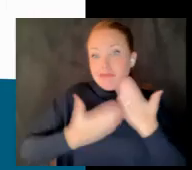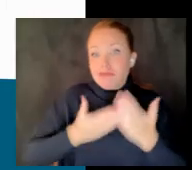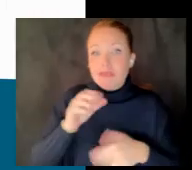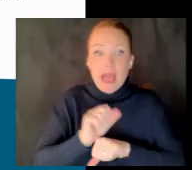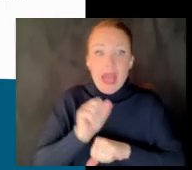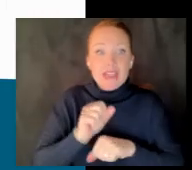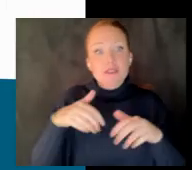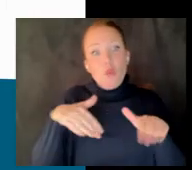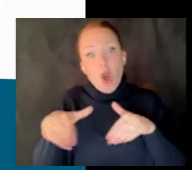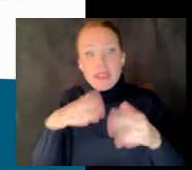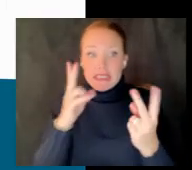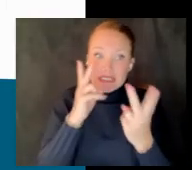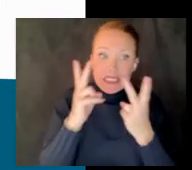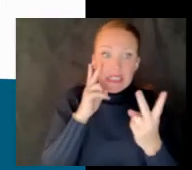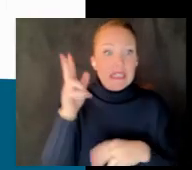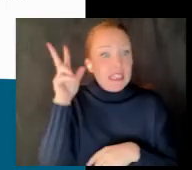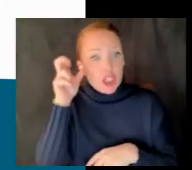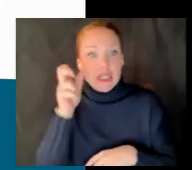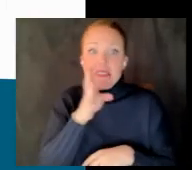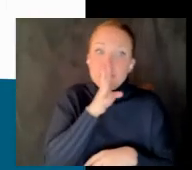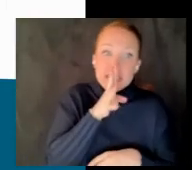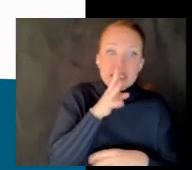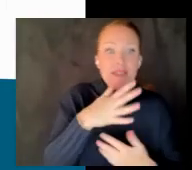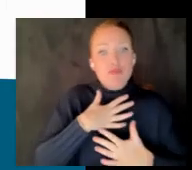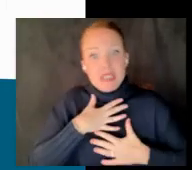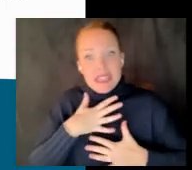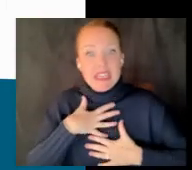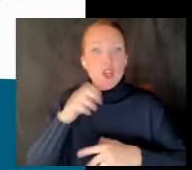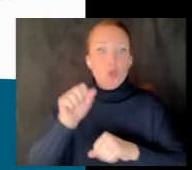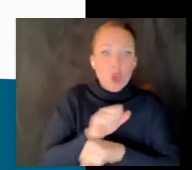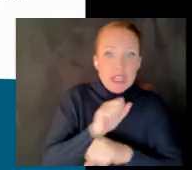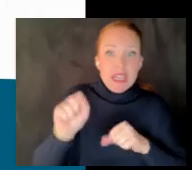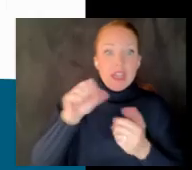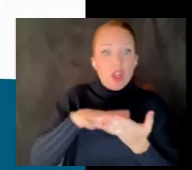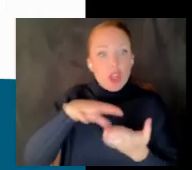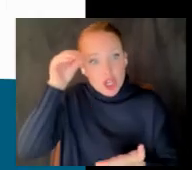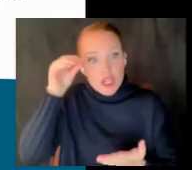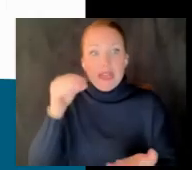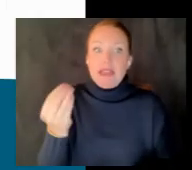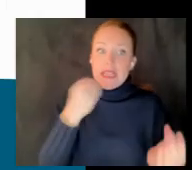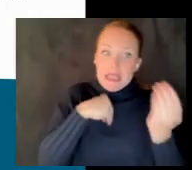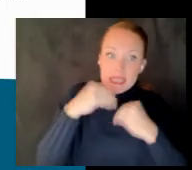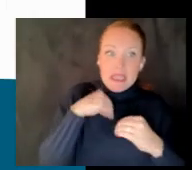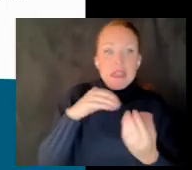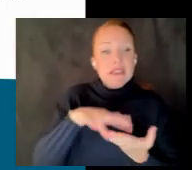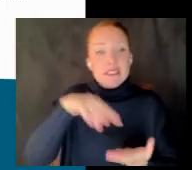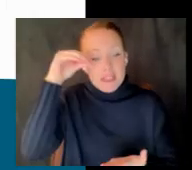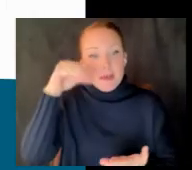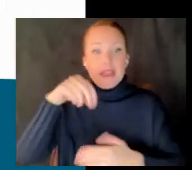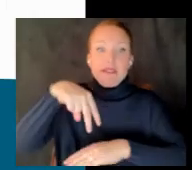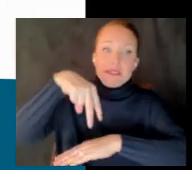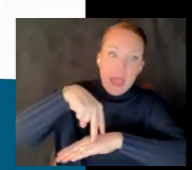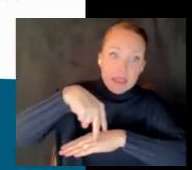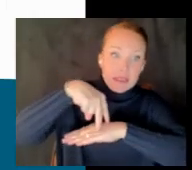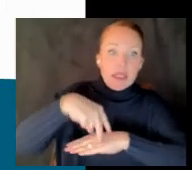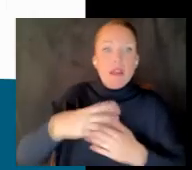seeing, hearing, speaking, breathing, working, learning, eating, sleeping,